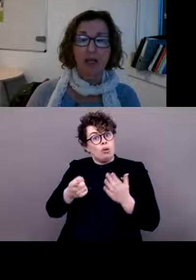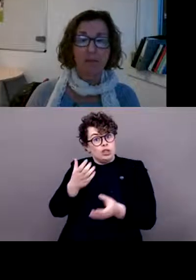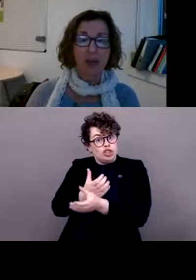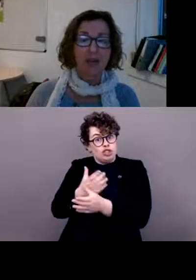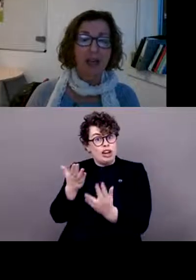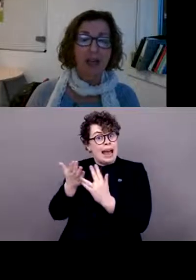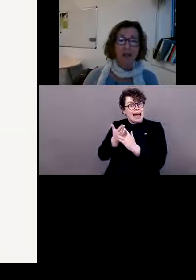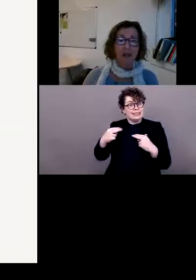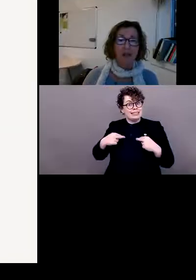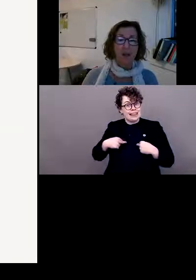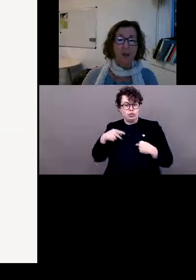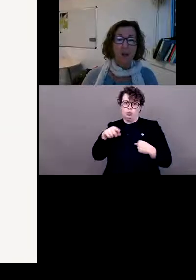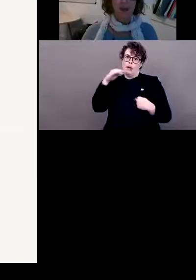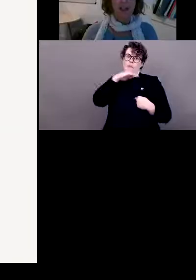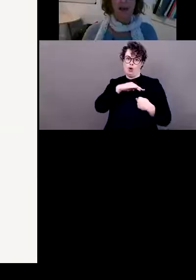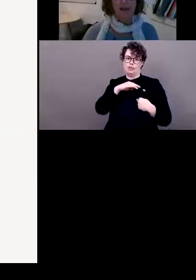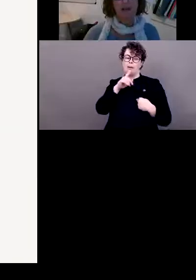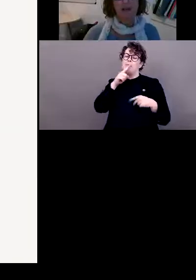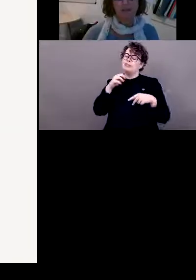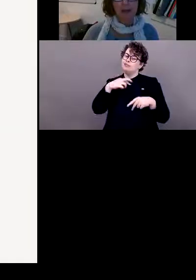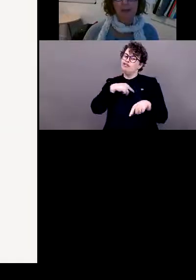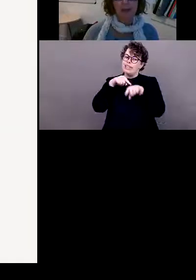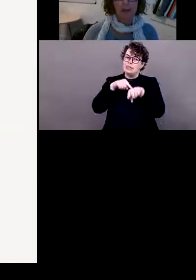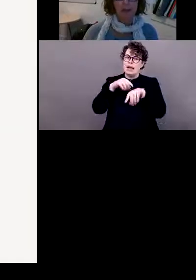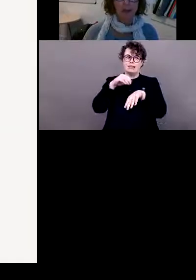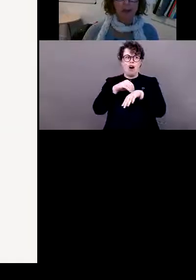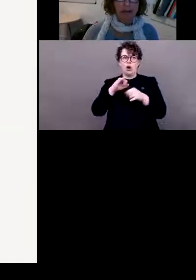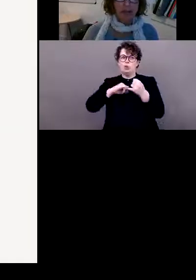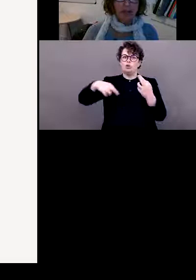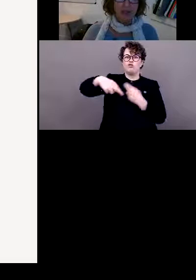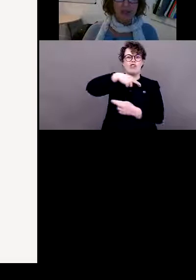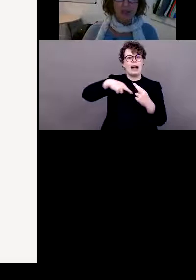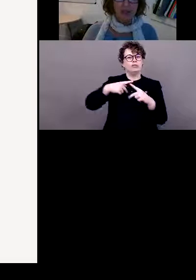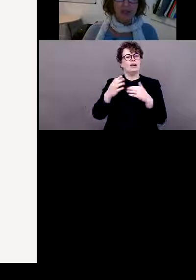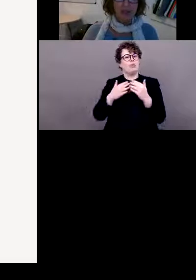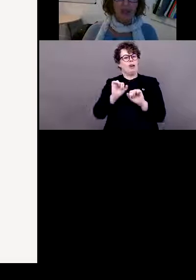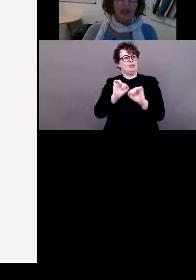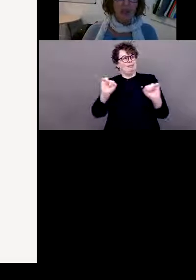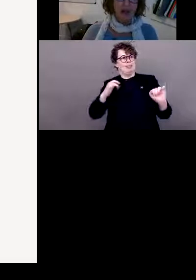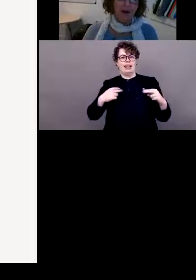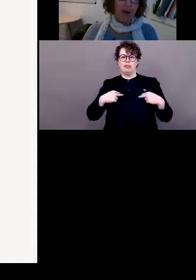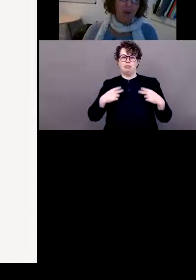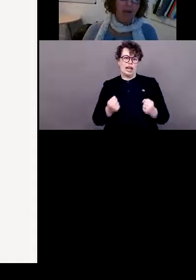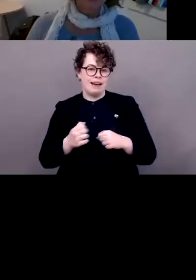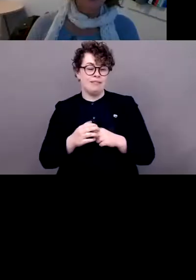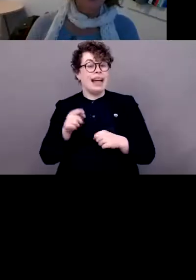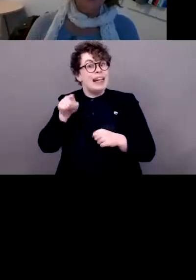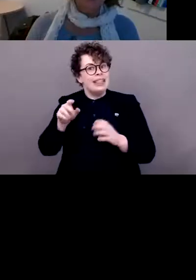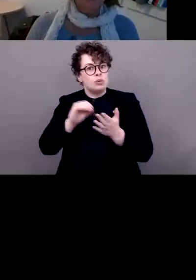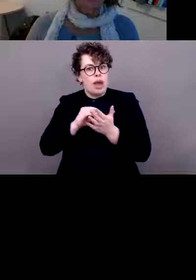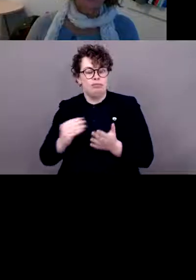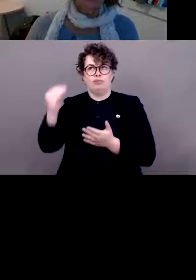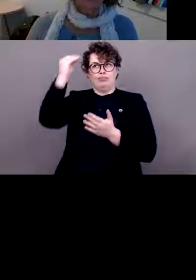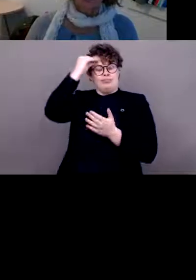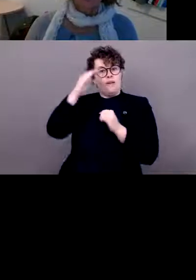the exposure they get. And all of these factors have to feed into language assessment in terms of thinking about how we're going to